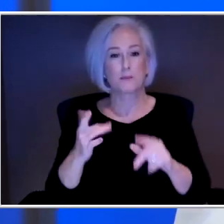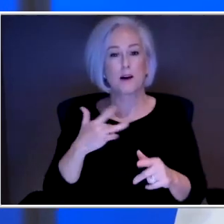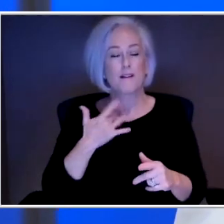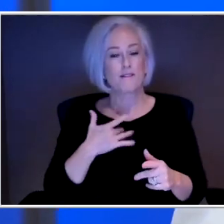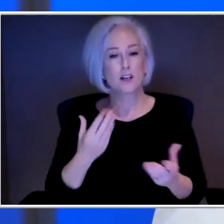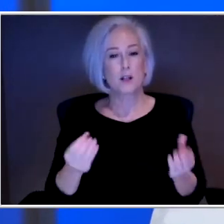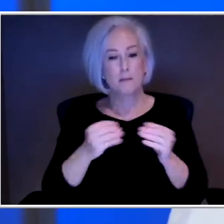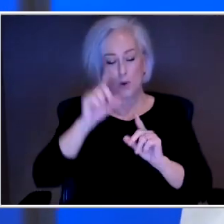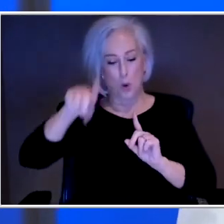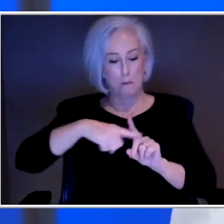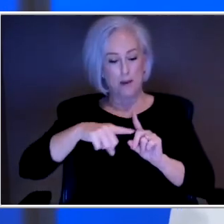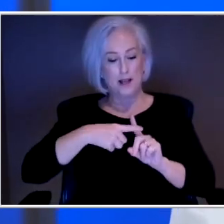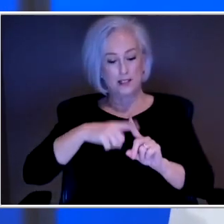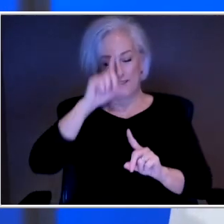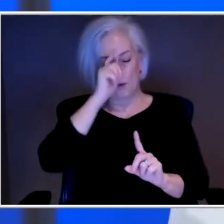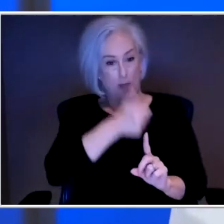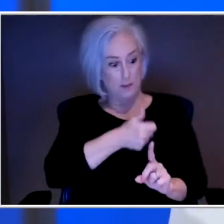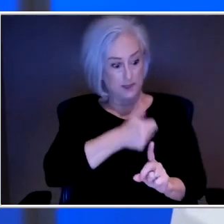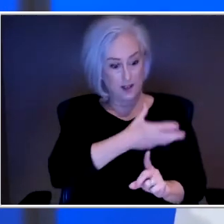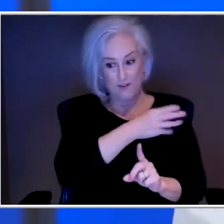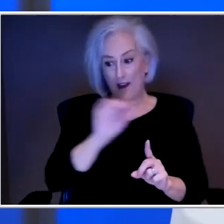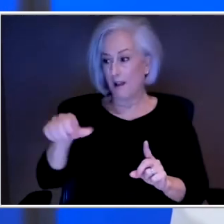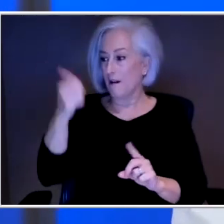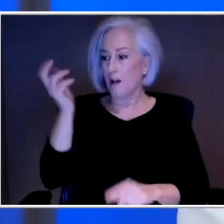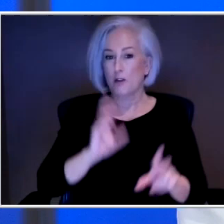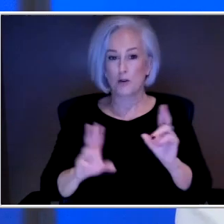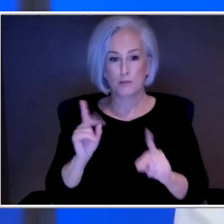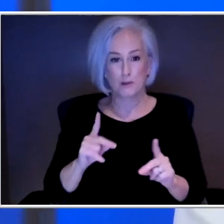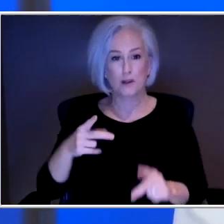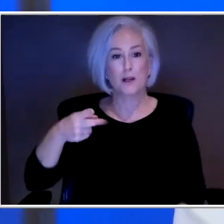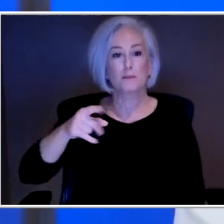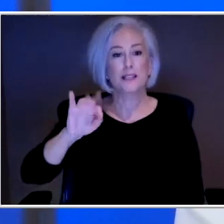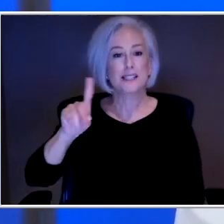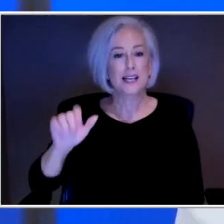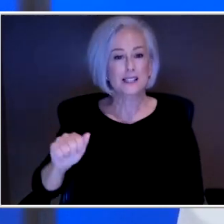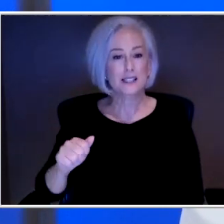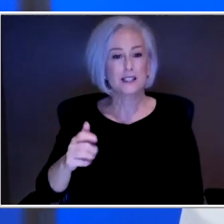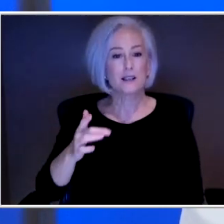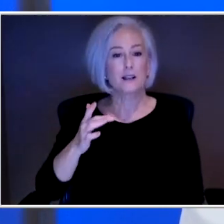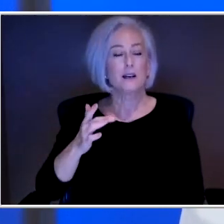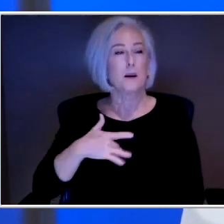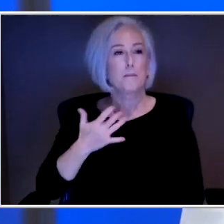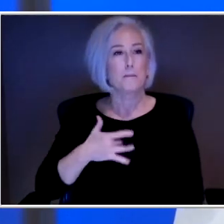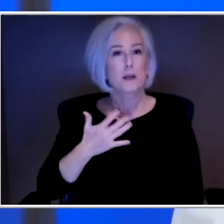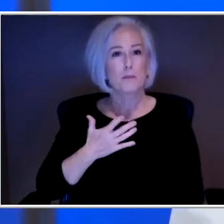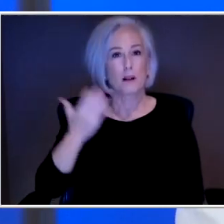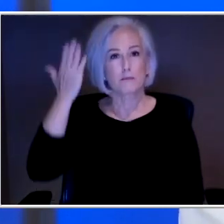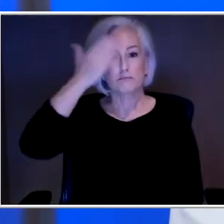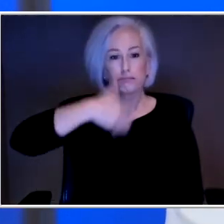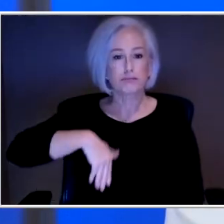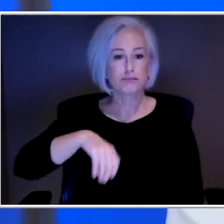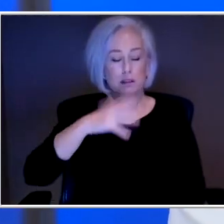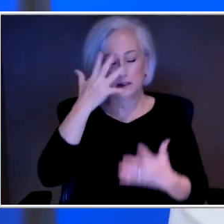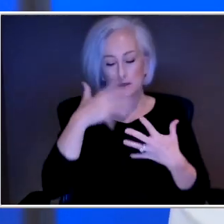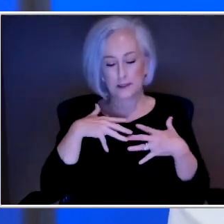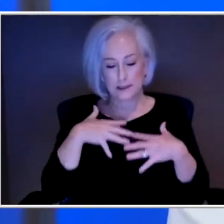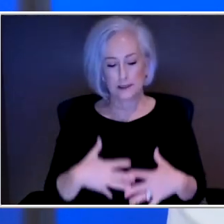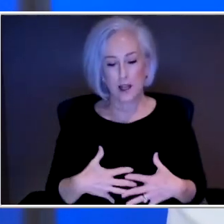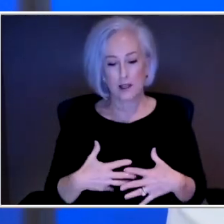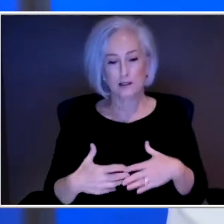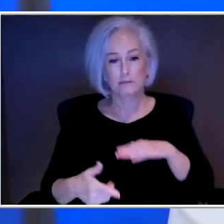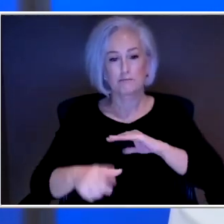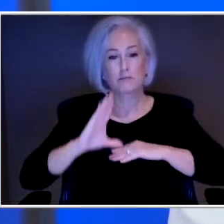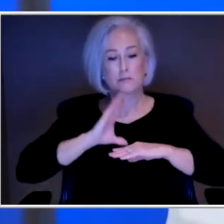and towards others. And that's really blunted in PTSD. People have a lot of numbness, depressive symptoms, they kind of get down on themselves, and so